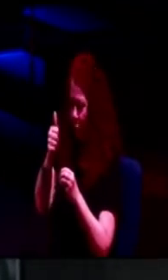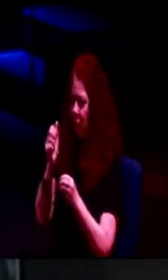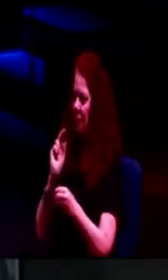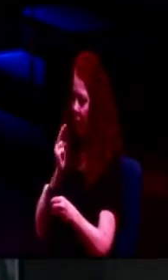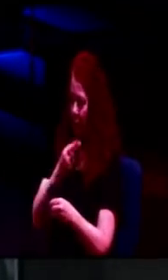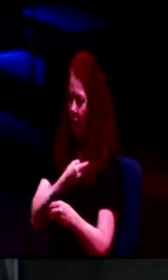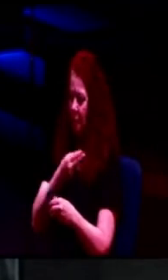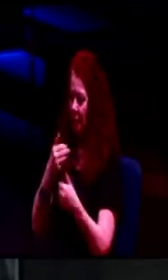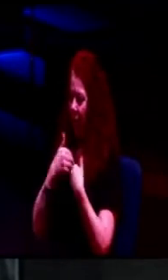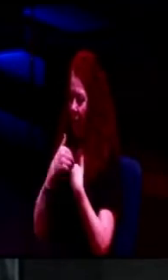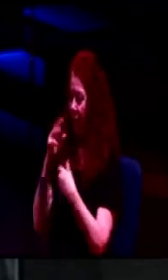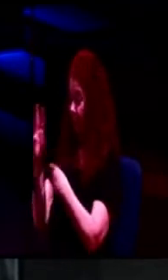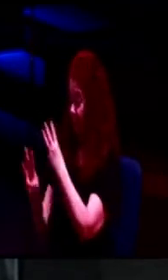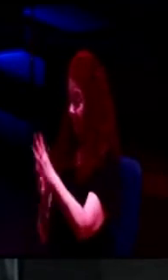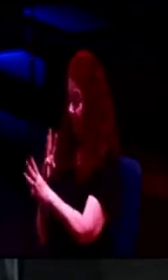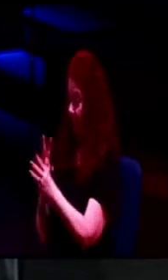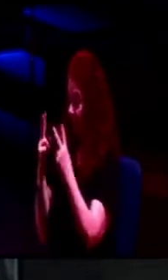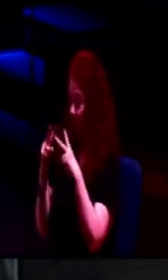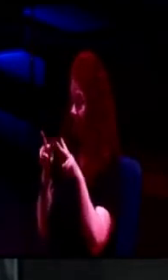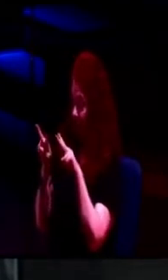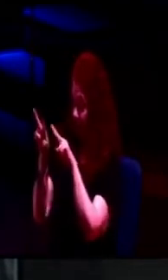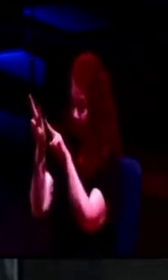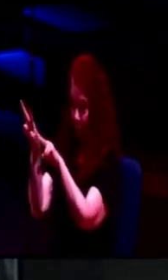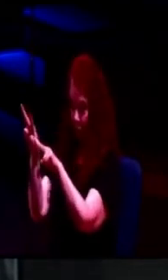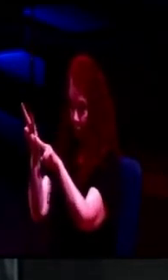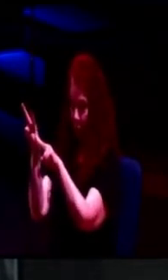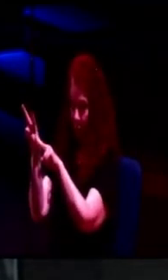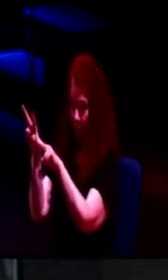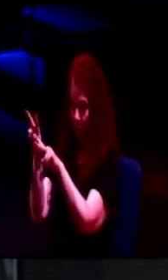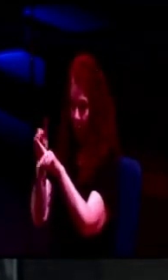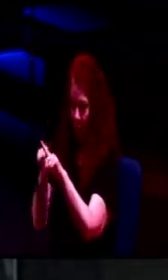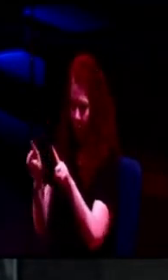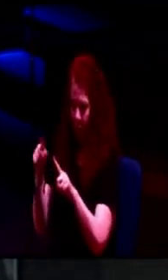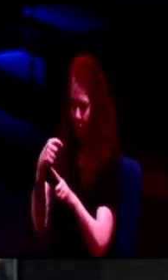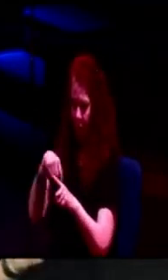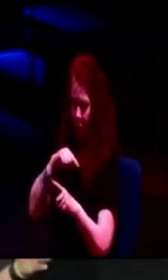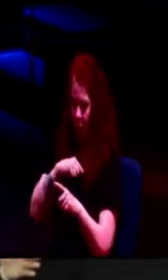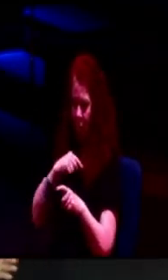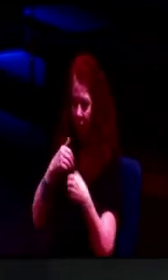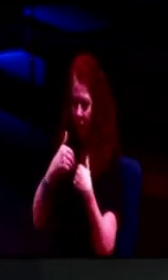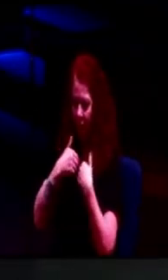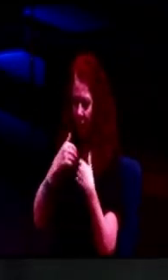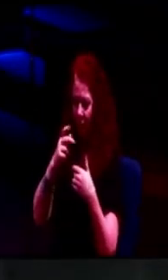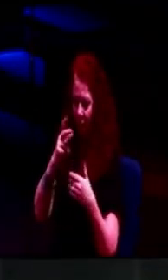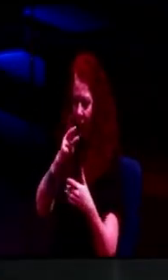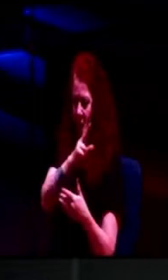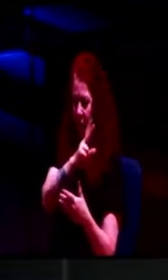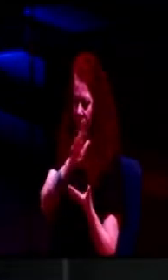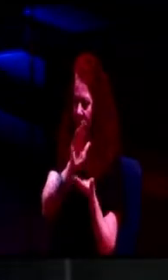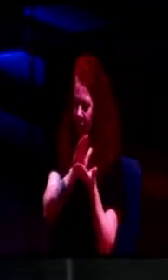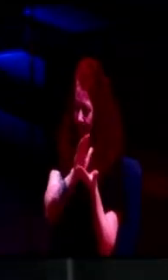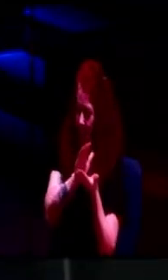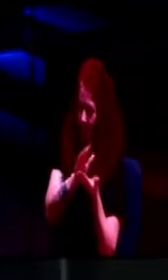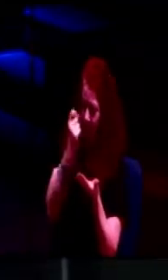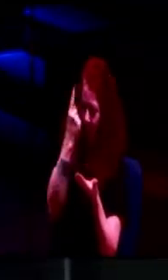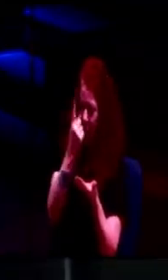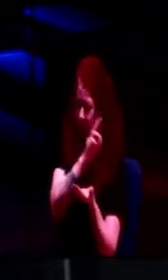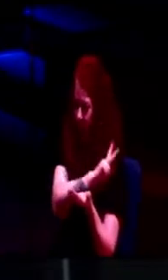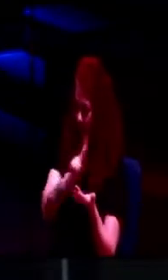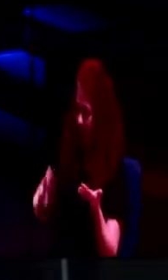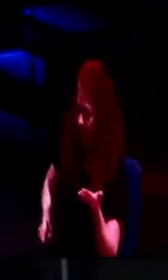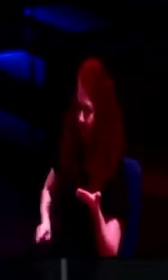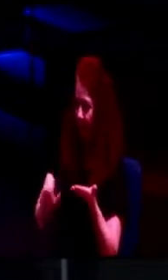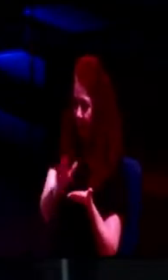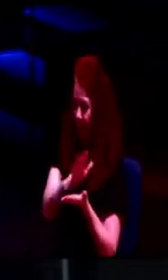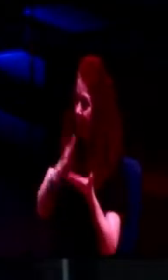have a worldview, but we have not a great view of the kingdom of God or the kingdom of heaven. And